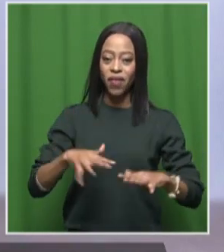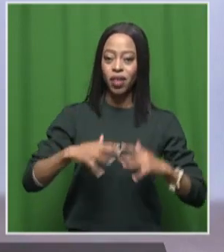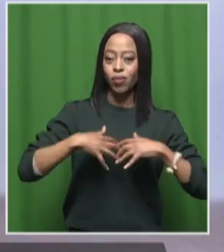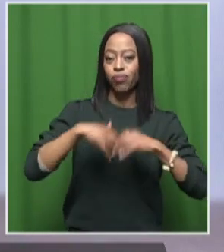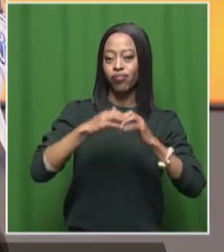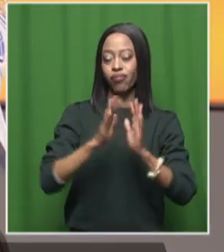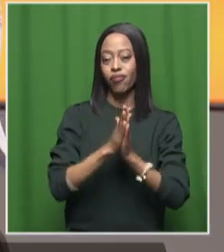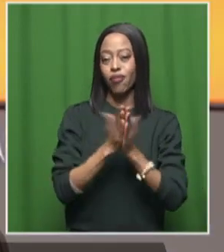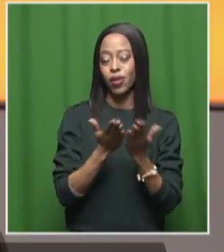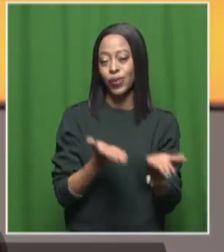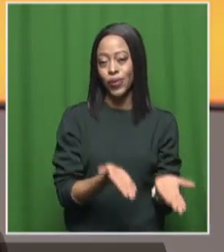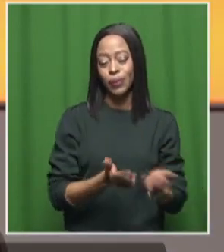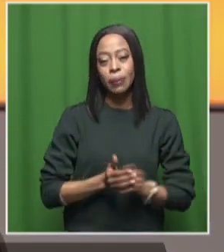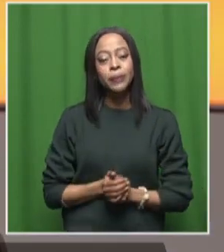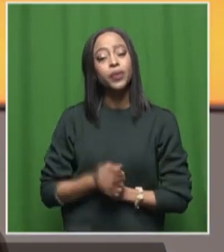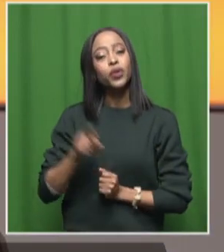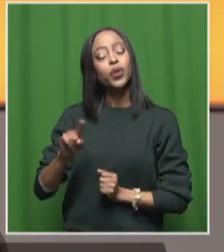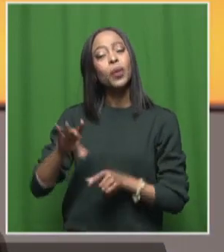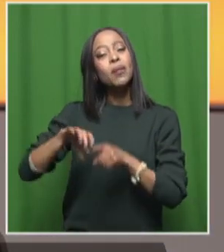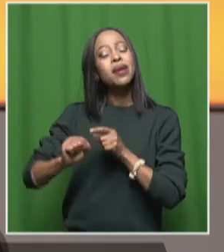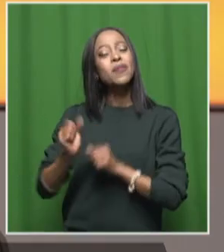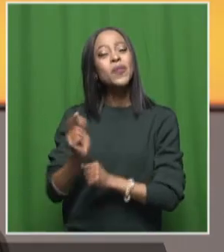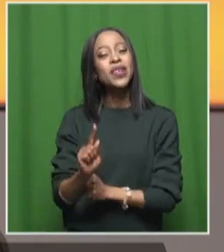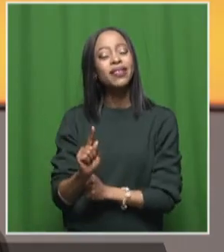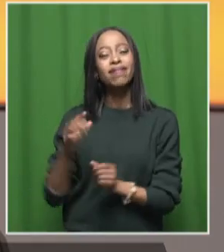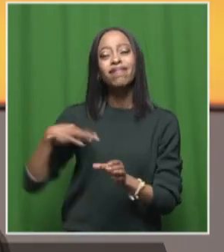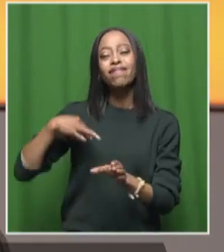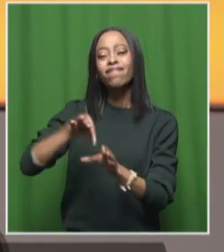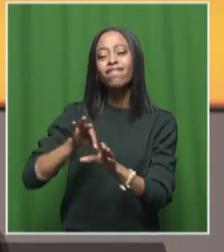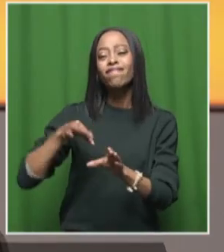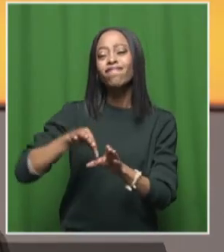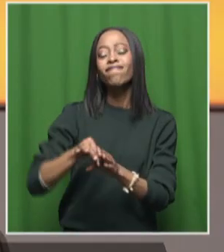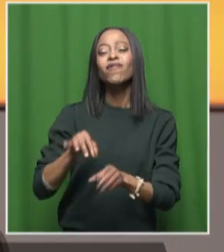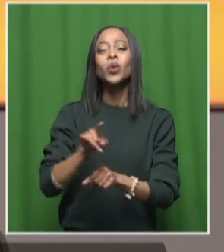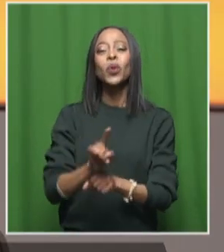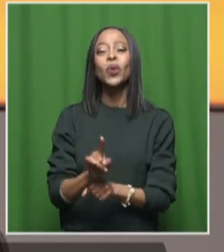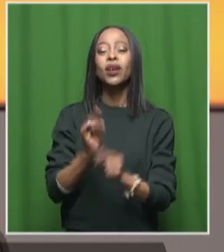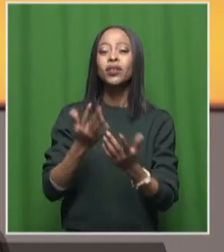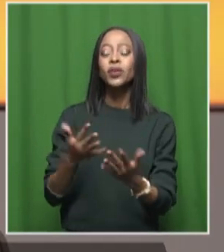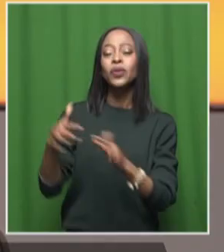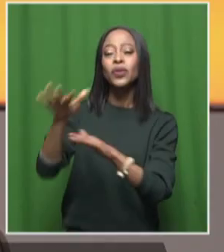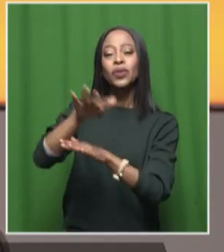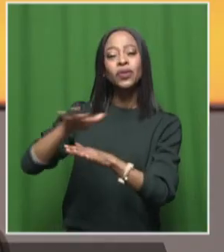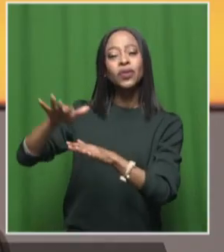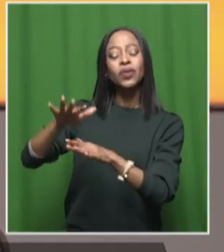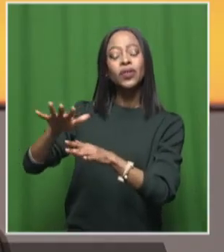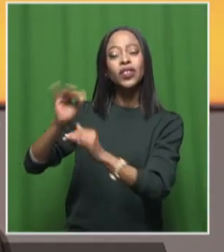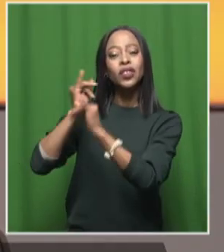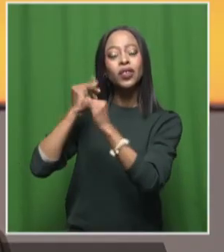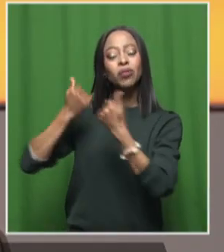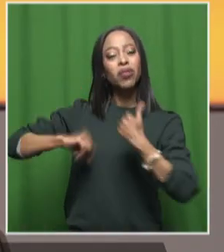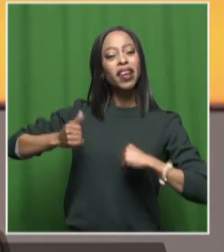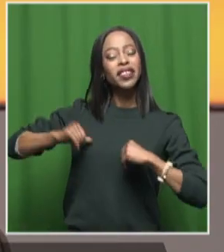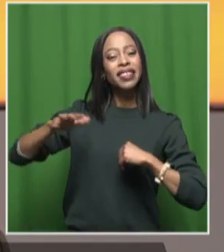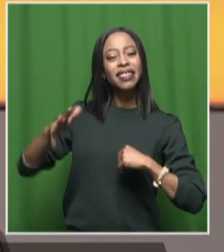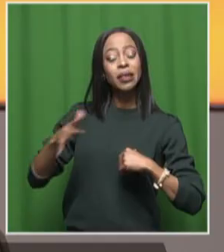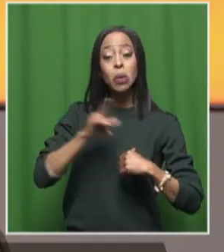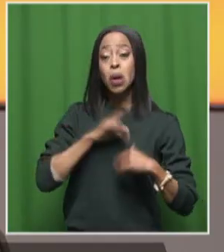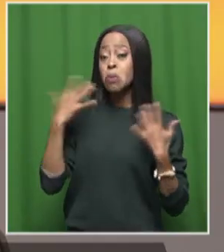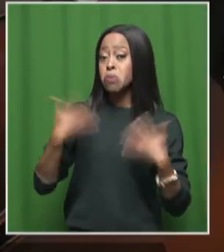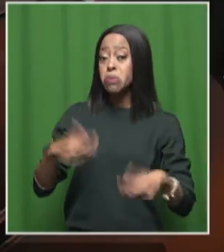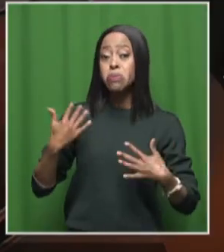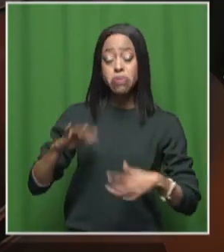together. What did you unearth about him in terms of his contribution to the landscape in South Africa at large? I mean, he's a legend,